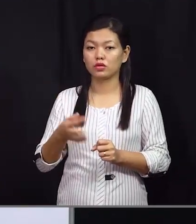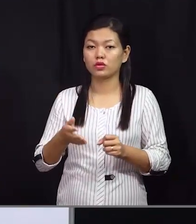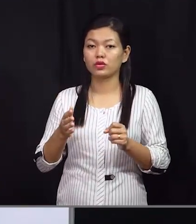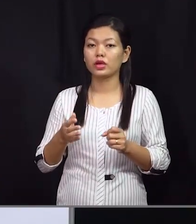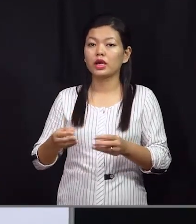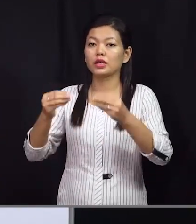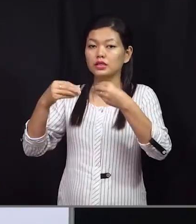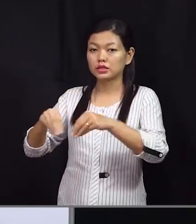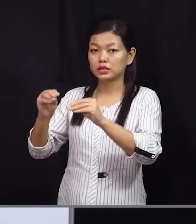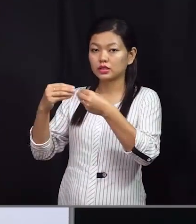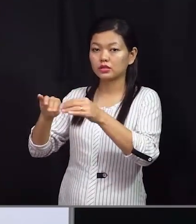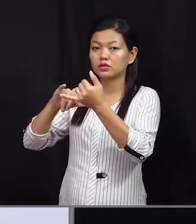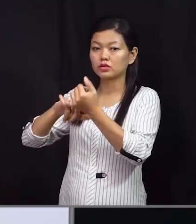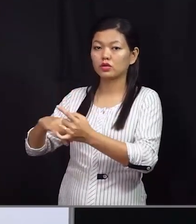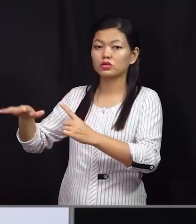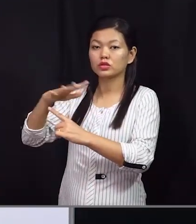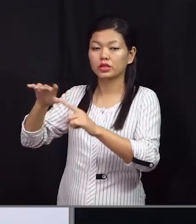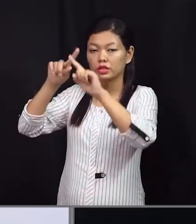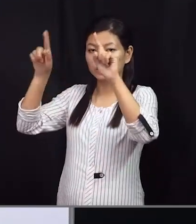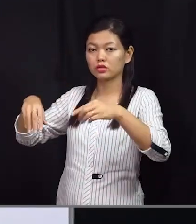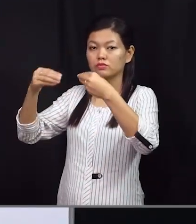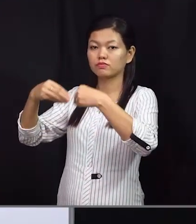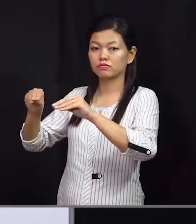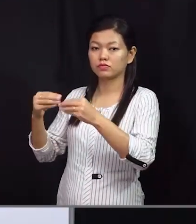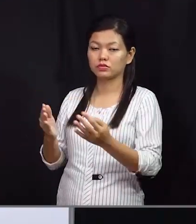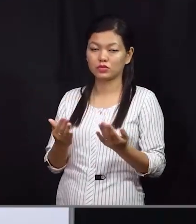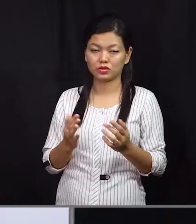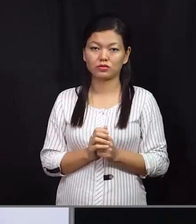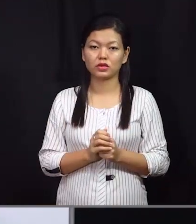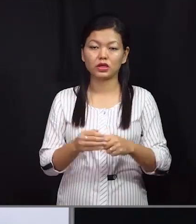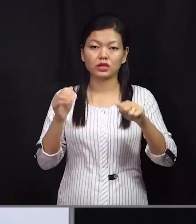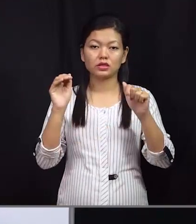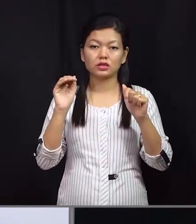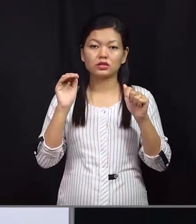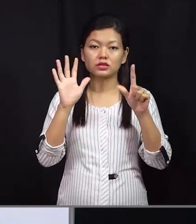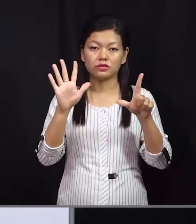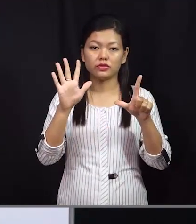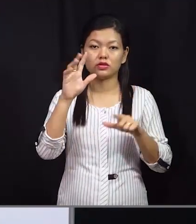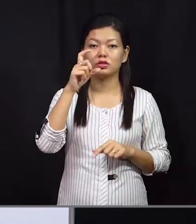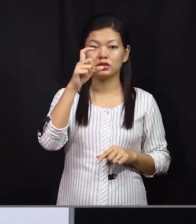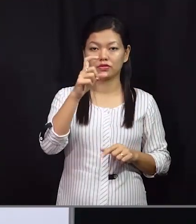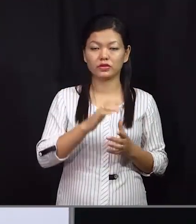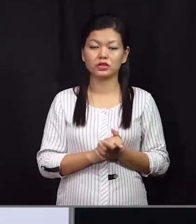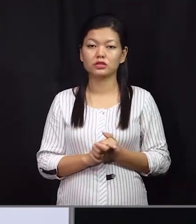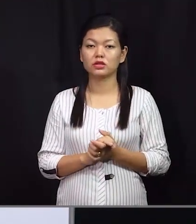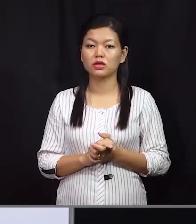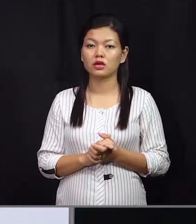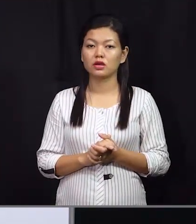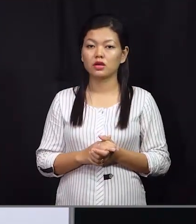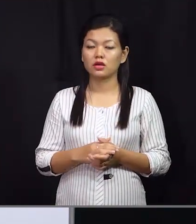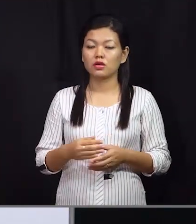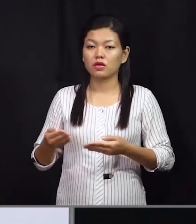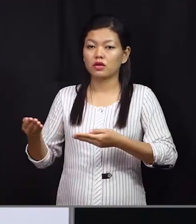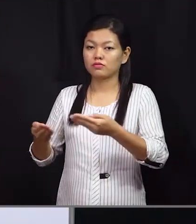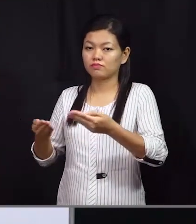are able to use that one. Okay, so creations of utility. The seventh one is consumer satisfaction. Now, consumer is considered to be